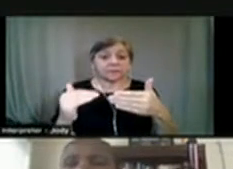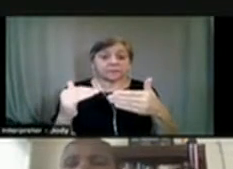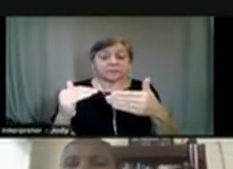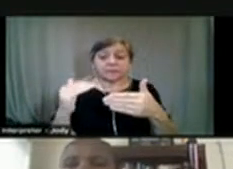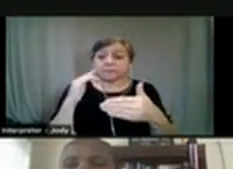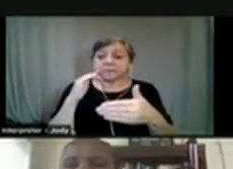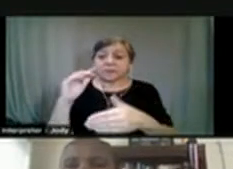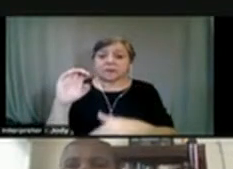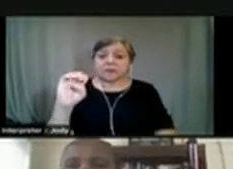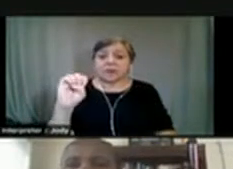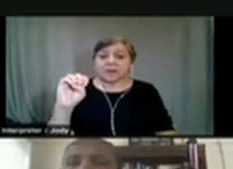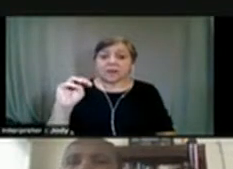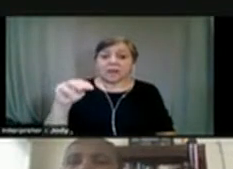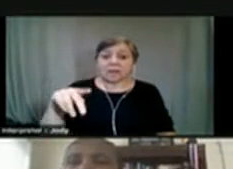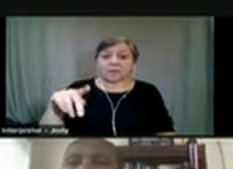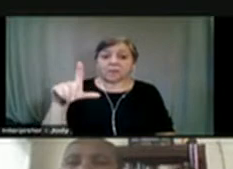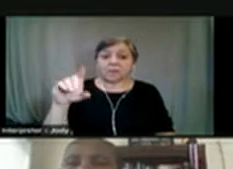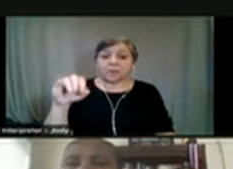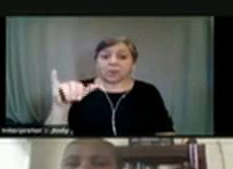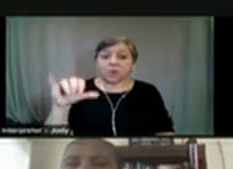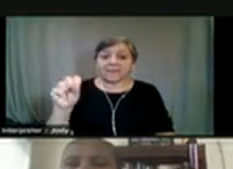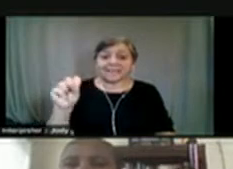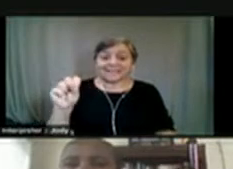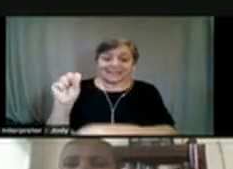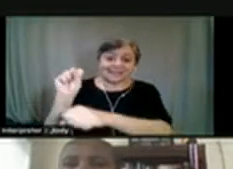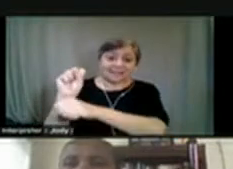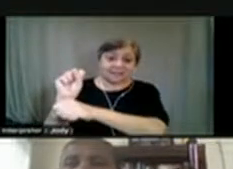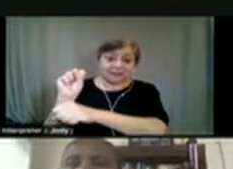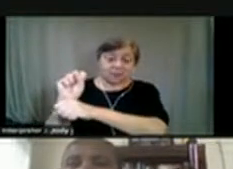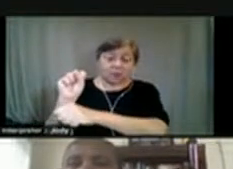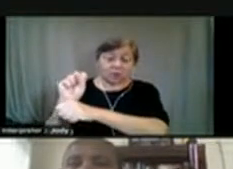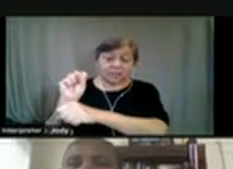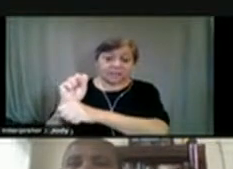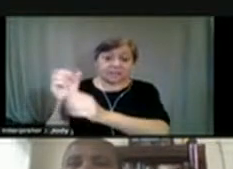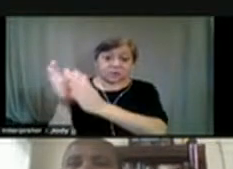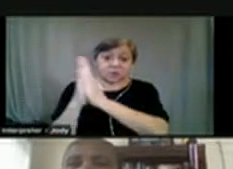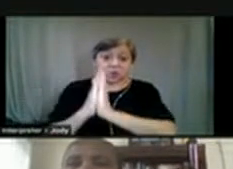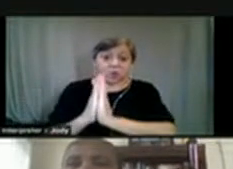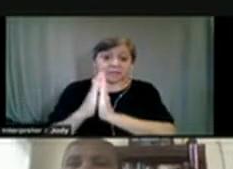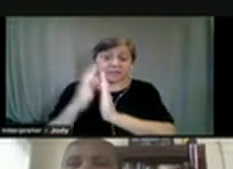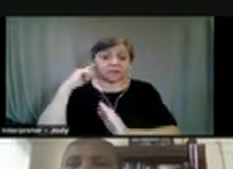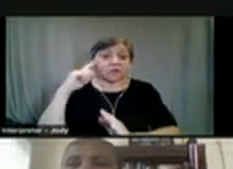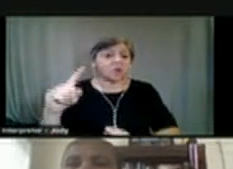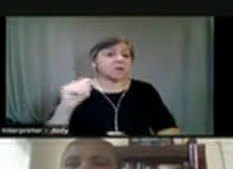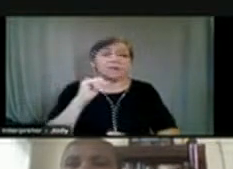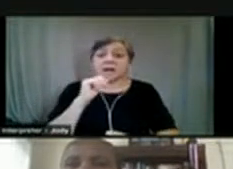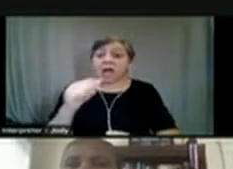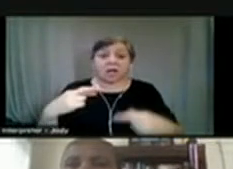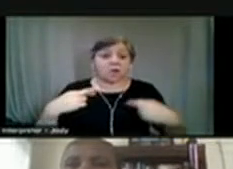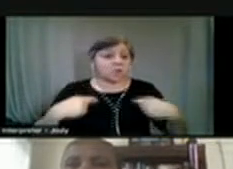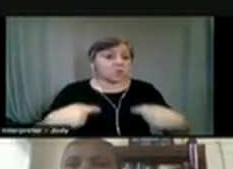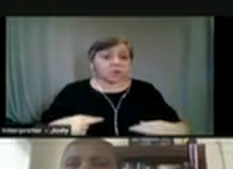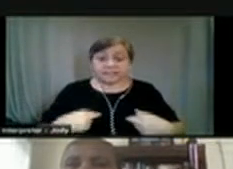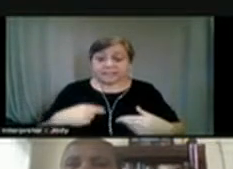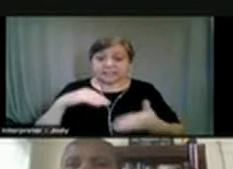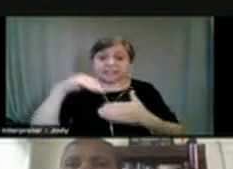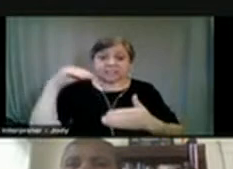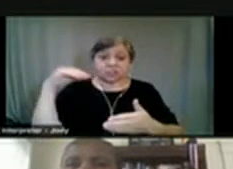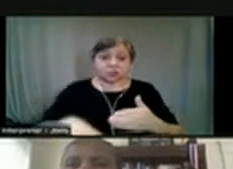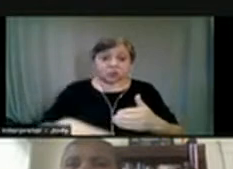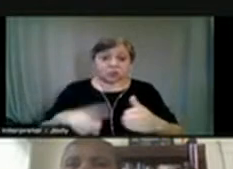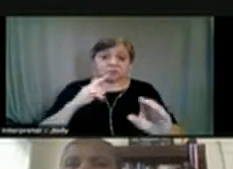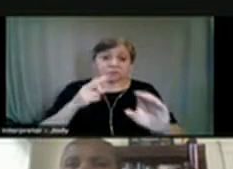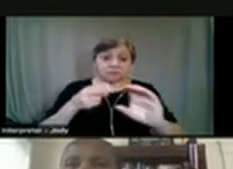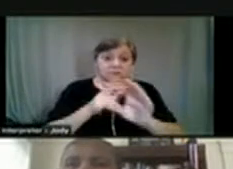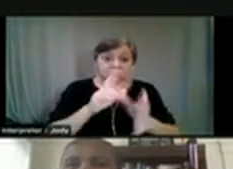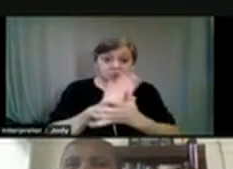request for non-resident student enrollment. We will then take up the face coverings